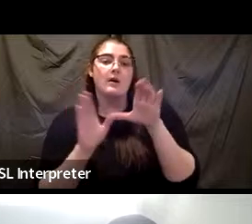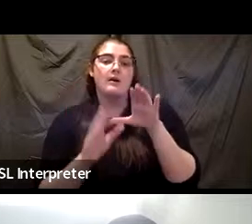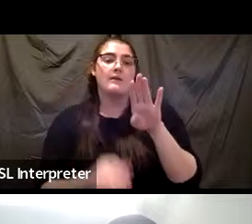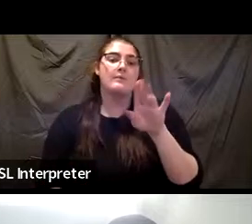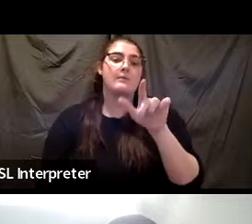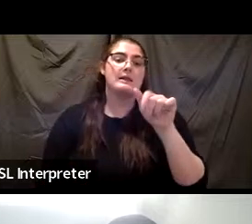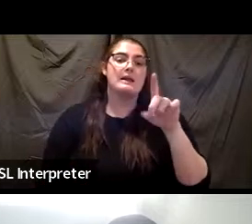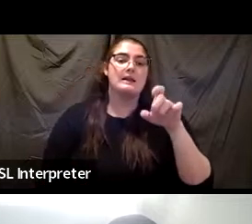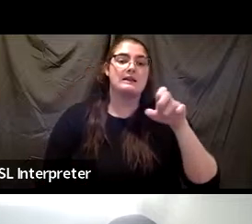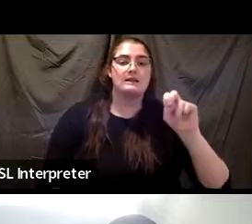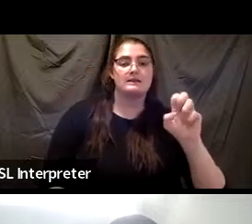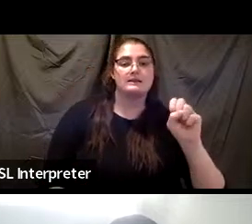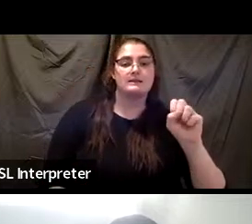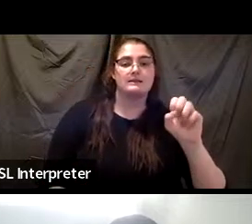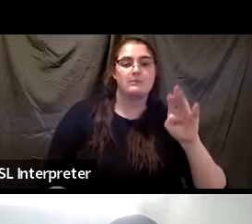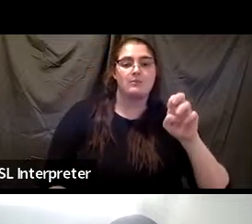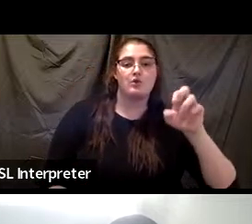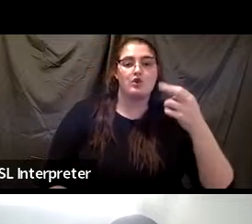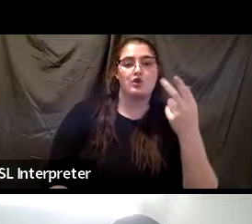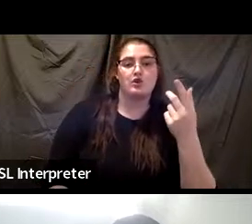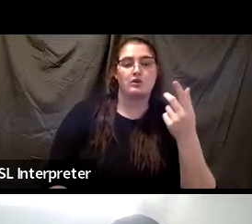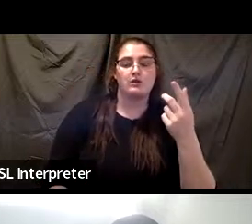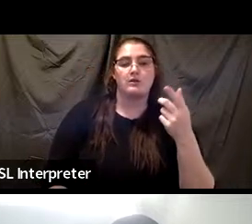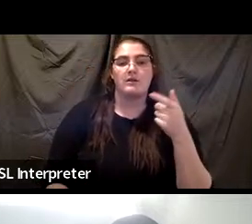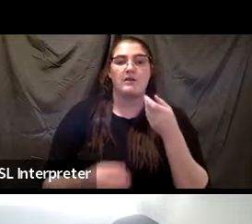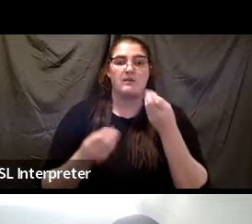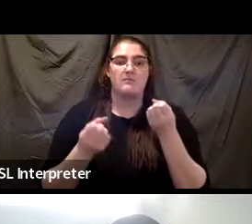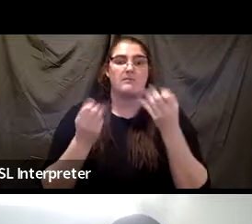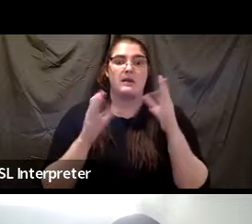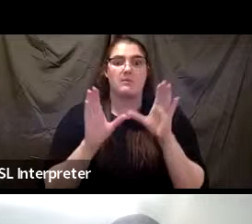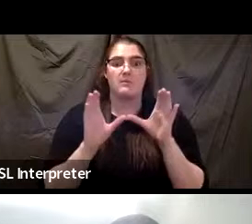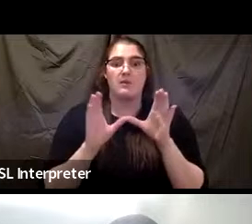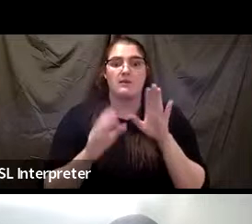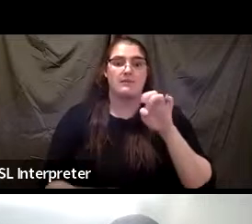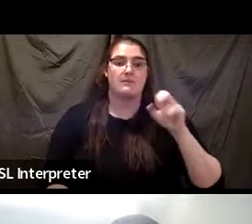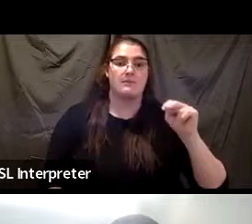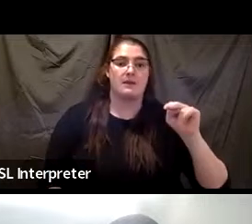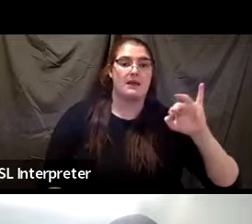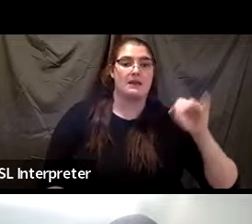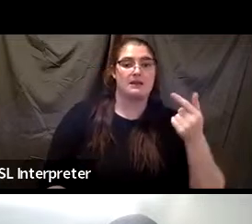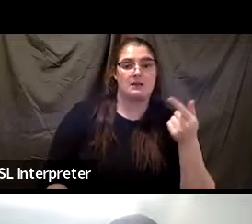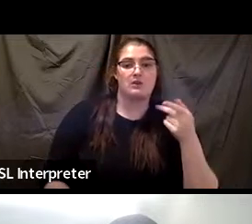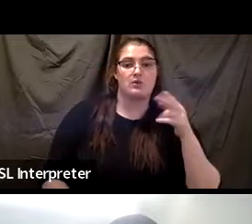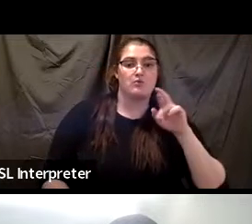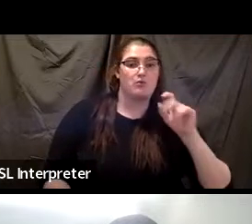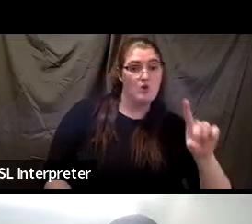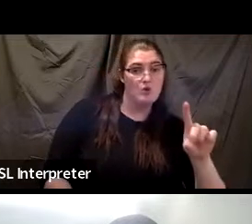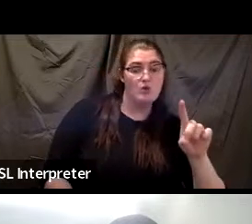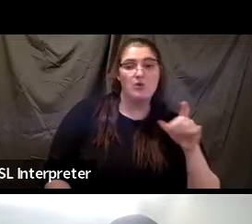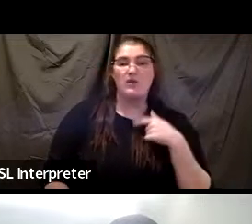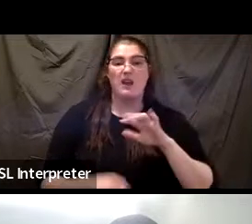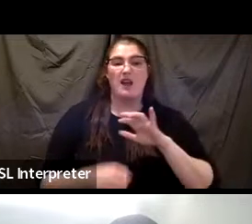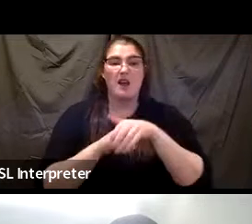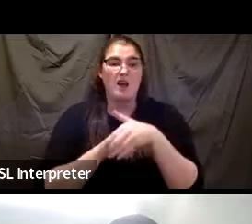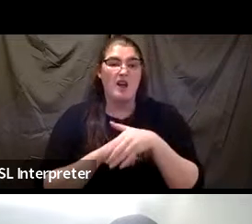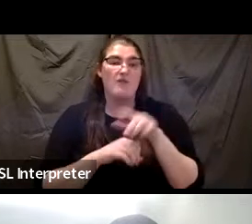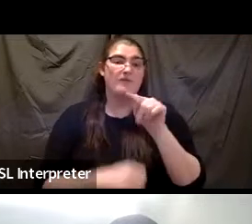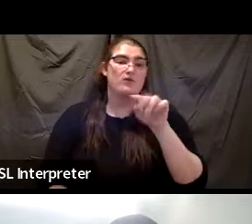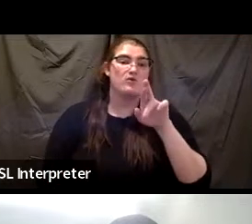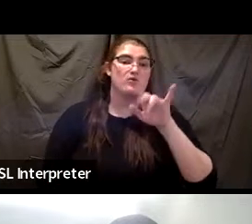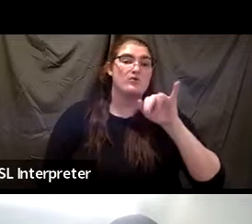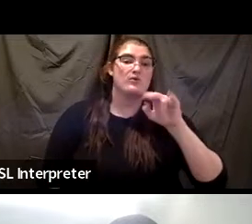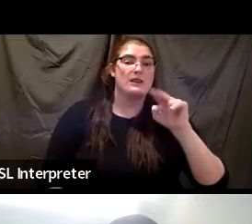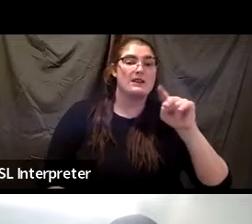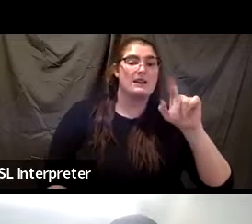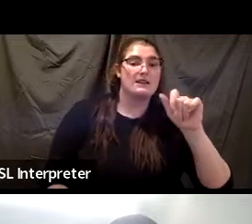several blocks along Benning Road. Honestly, I almost covered all of Trinidad and the Benning Road